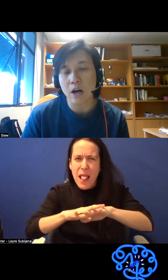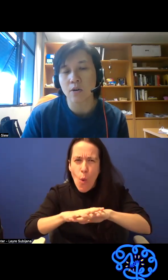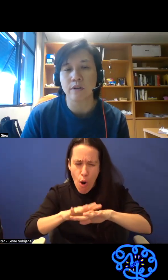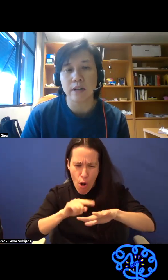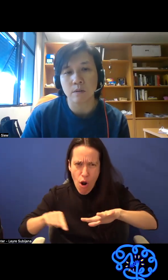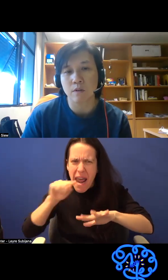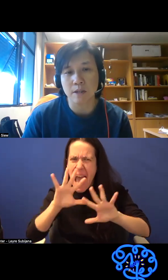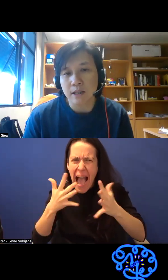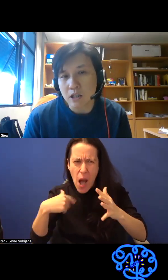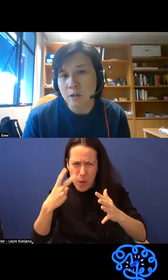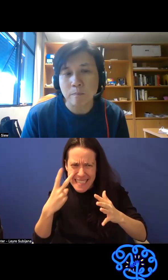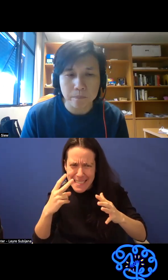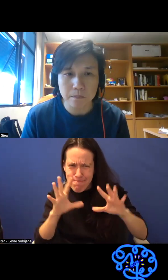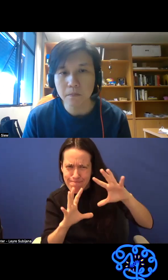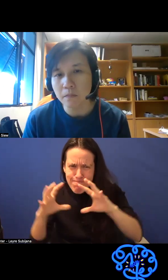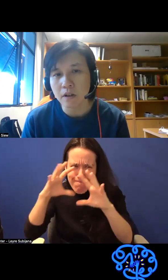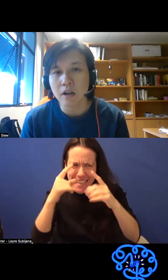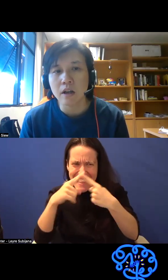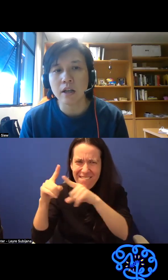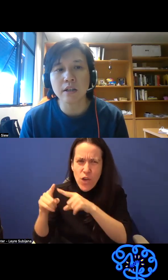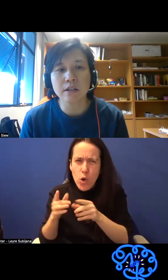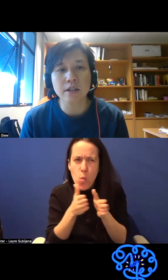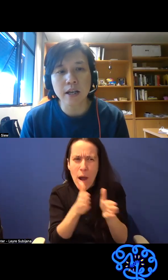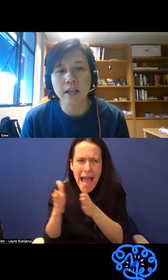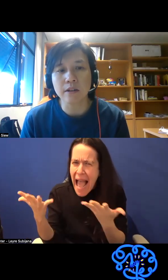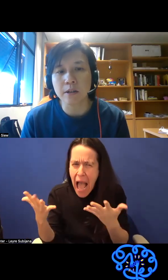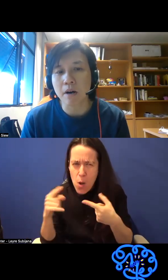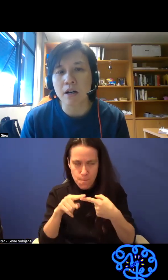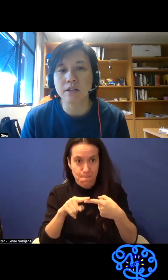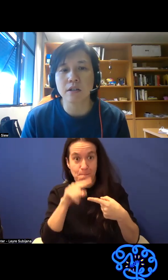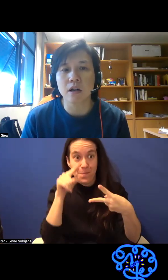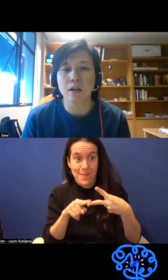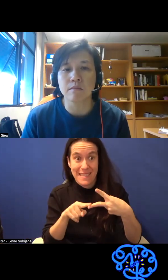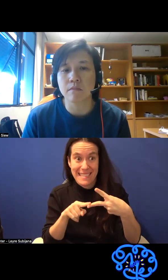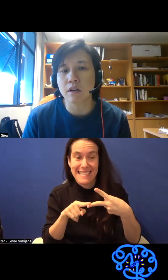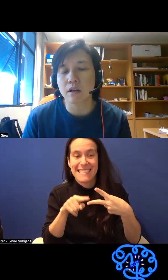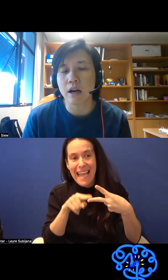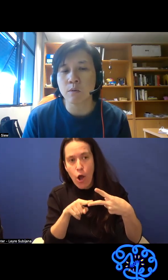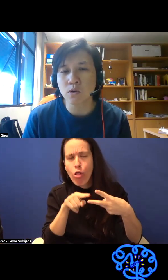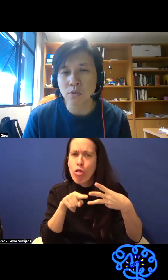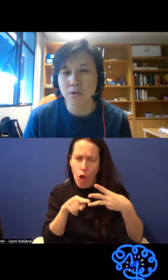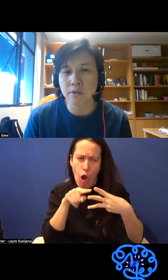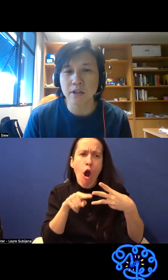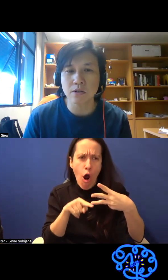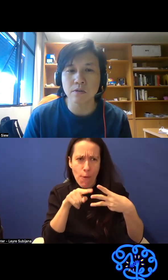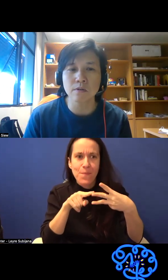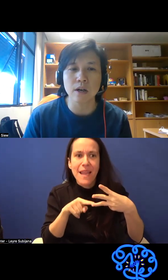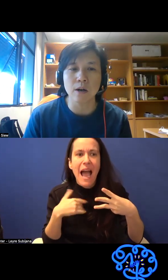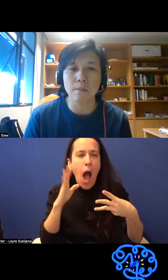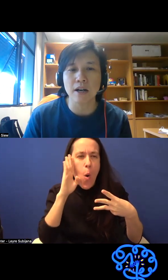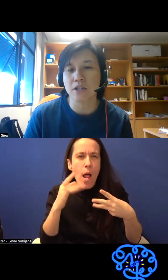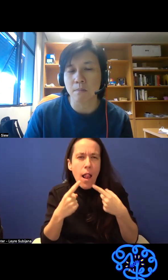get out of a network representation. And then the second and third parts, I will go through these